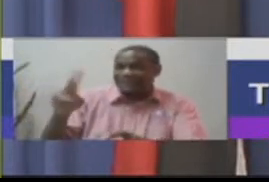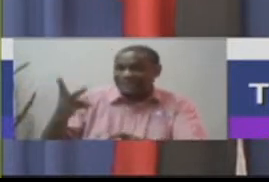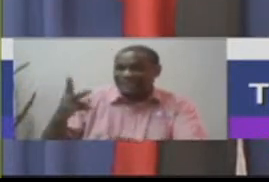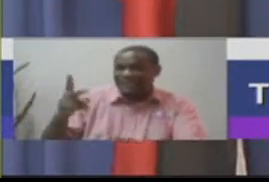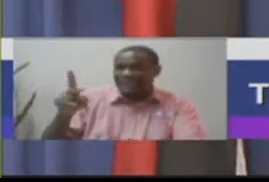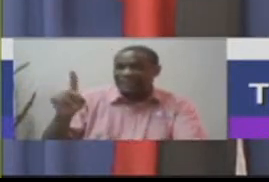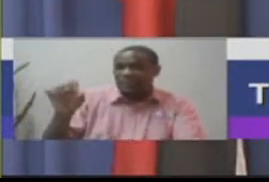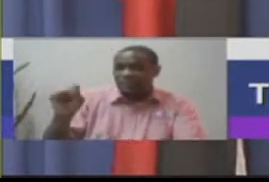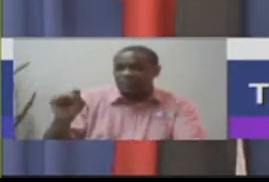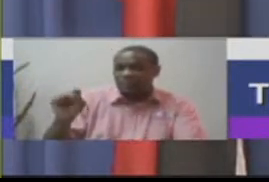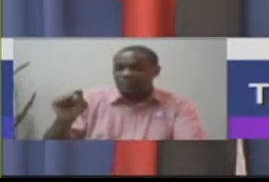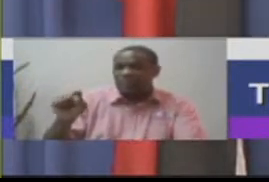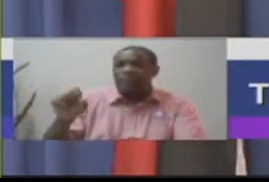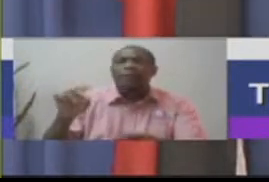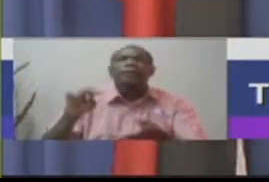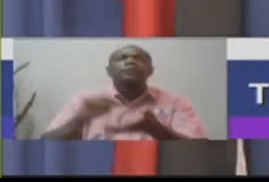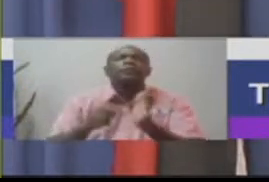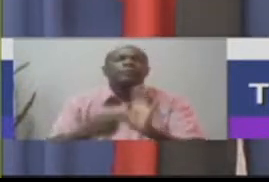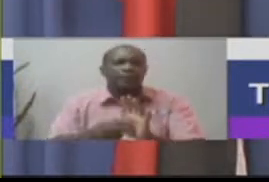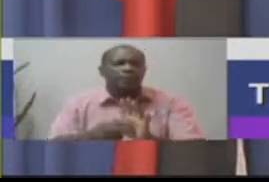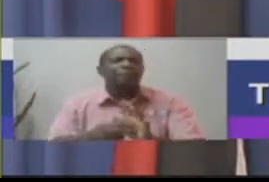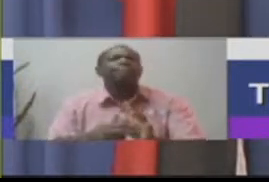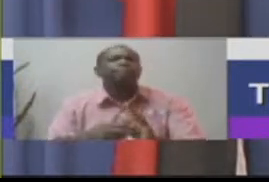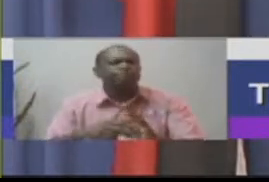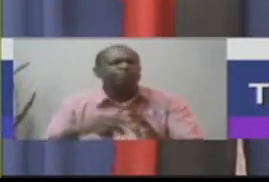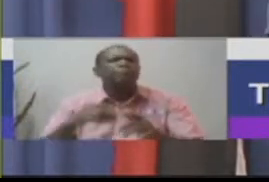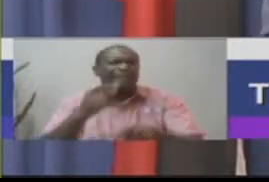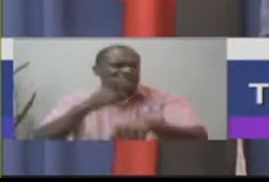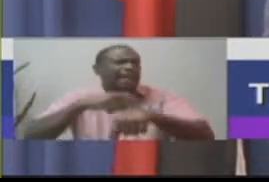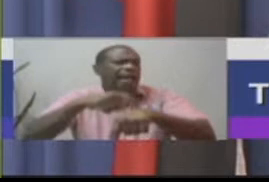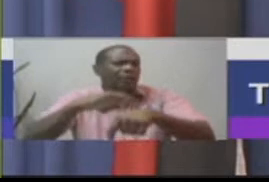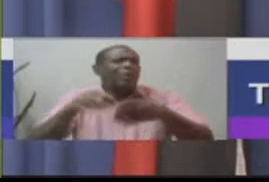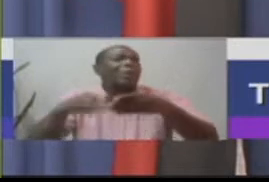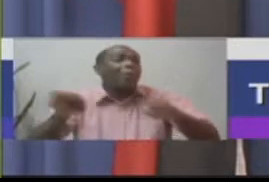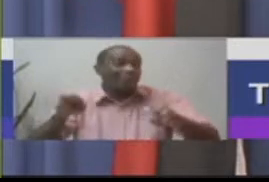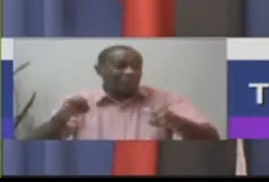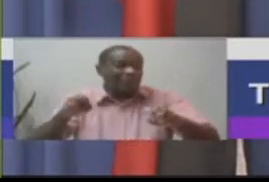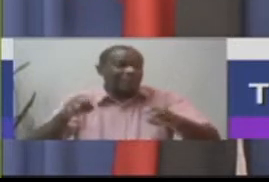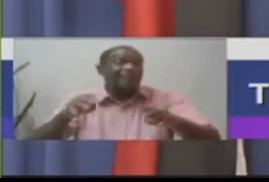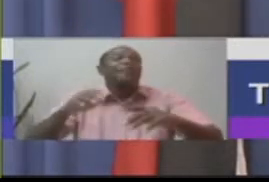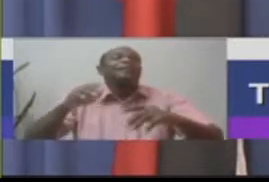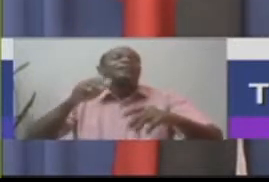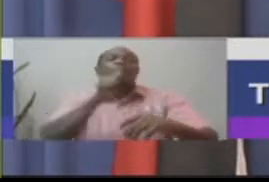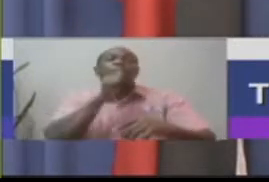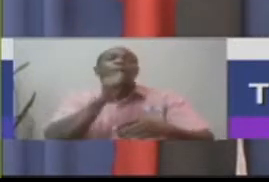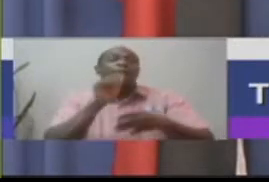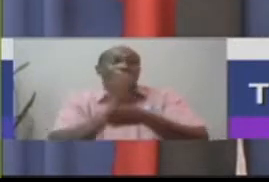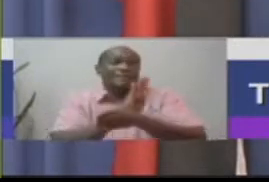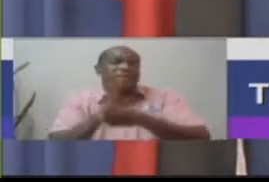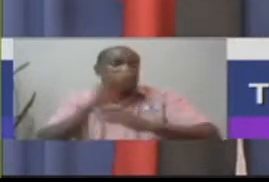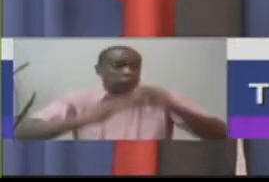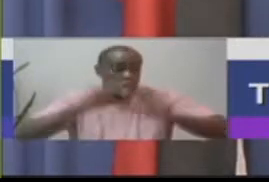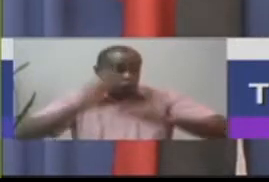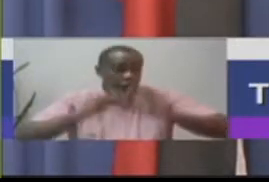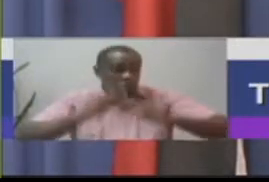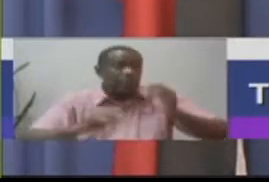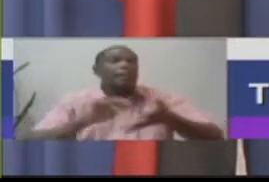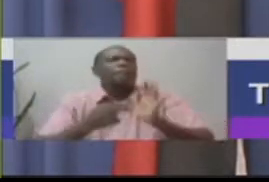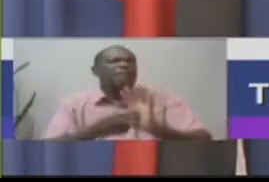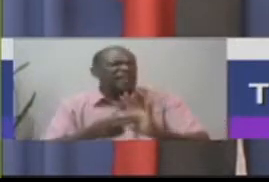be having a heavily vaccinated population of approximately 40,000 people. Is that the number?